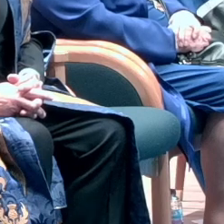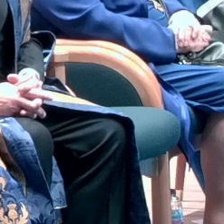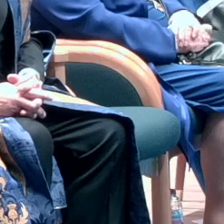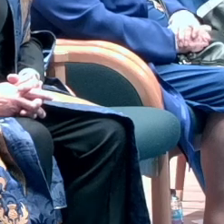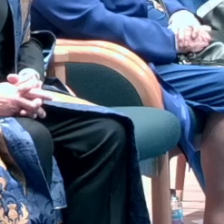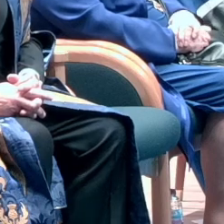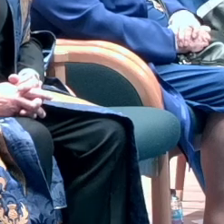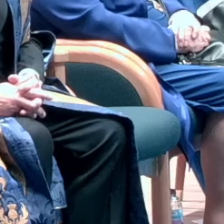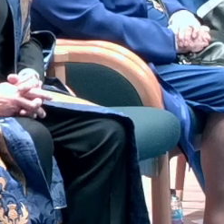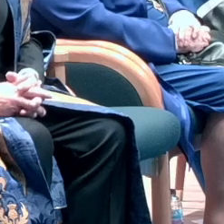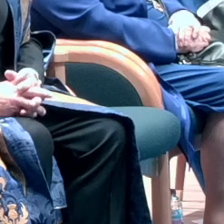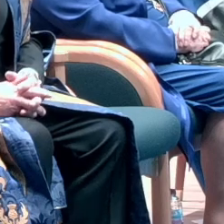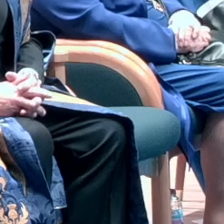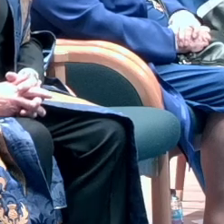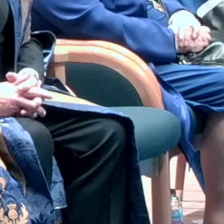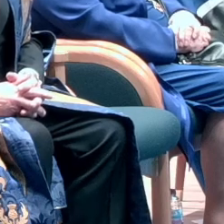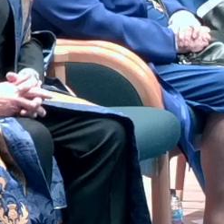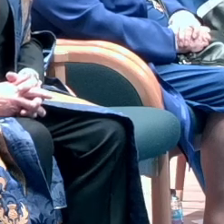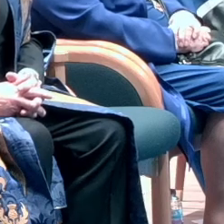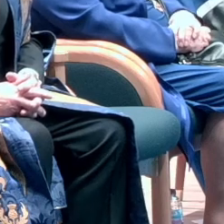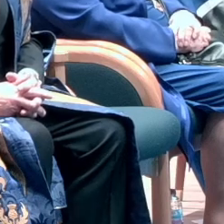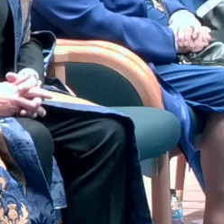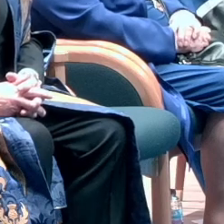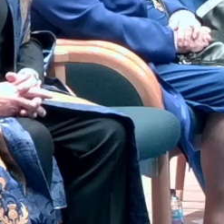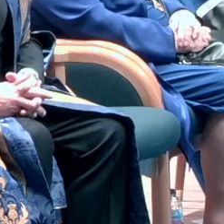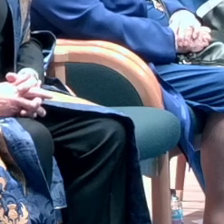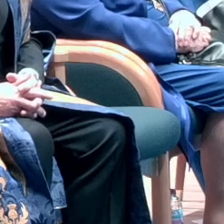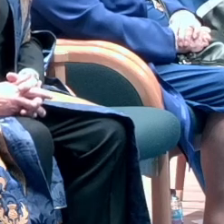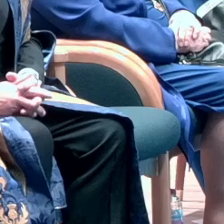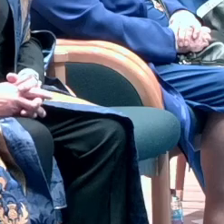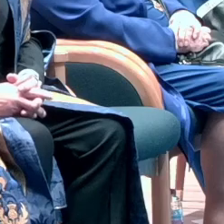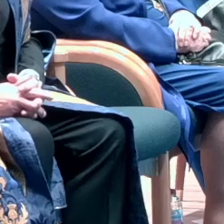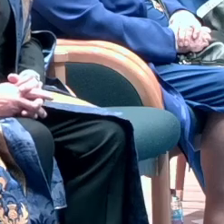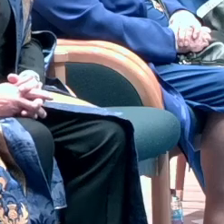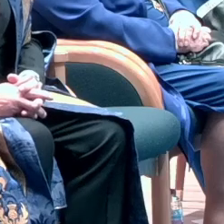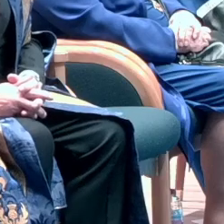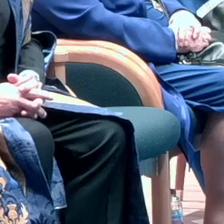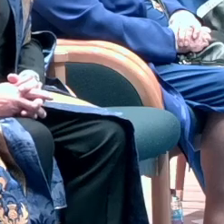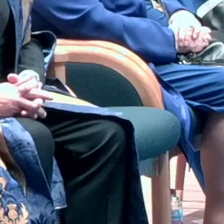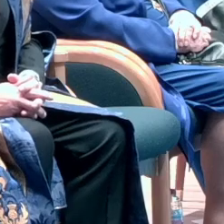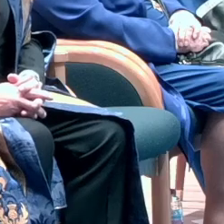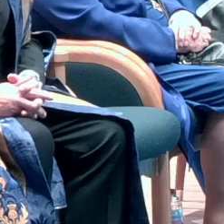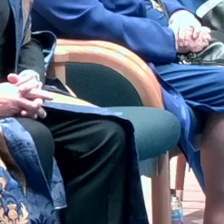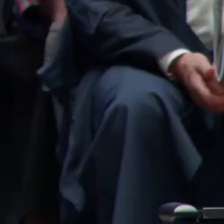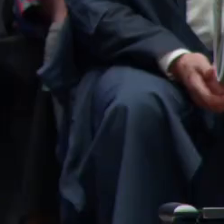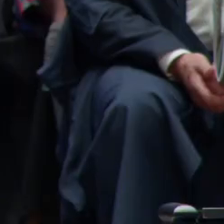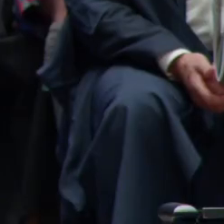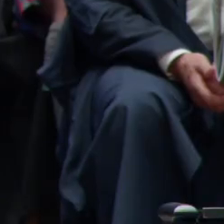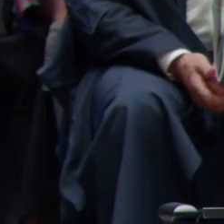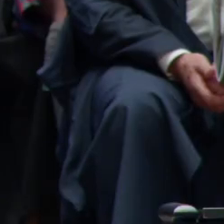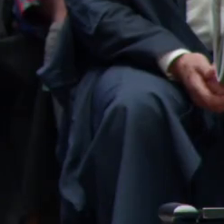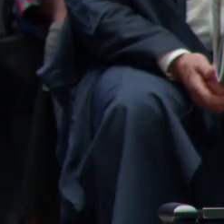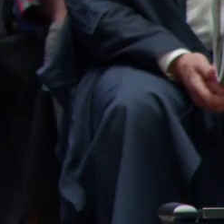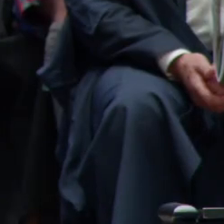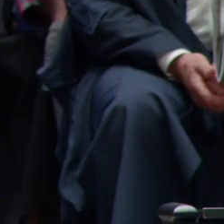This time. Chancellor, I have the honour to invite you to confer the degrees in absence upon the candidates who have